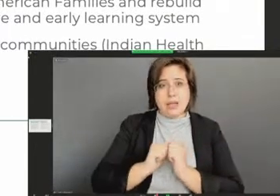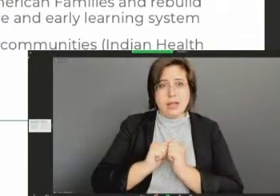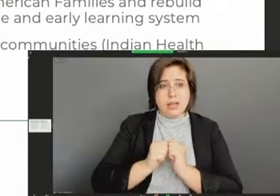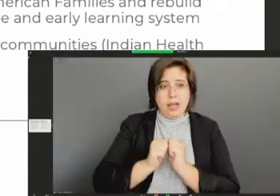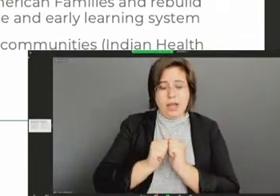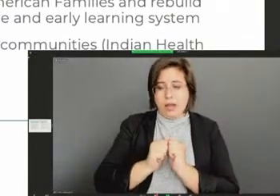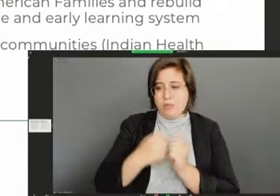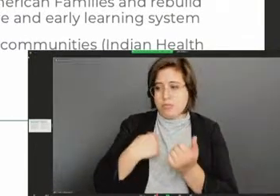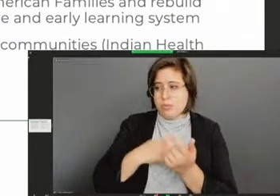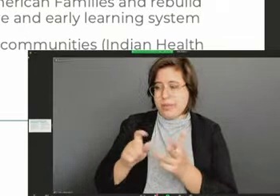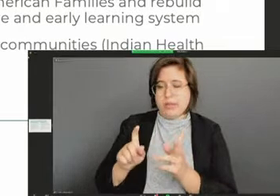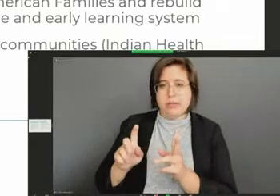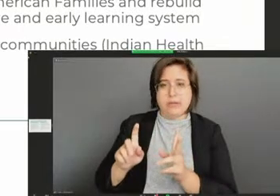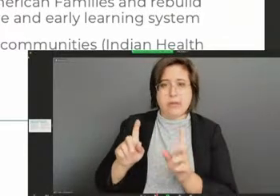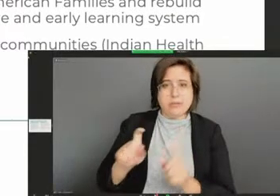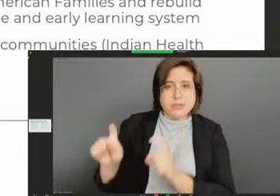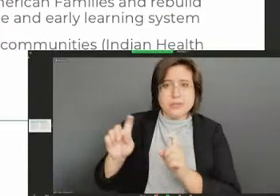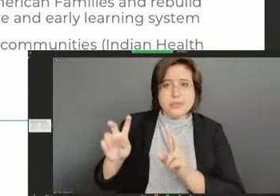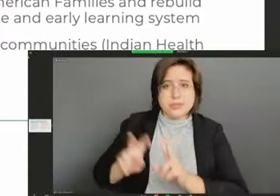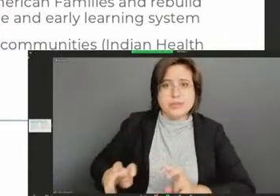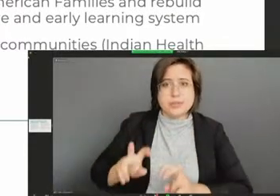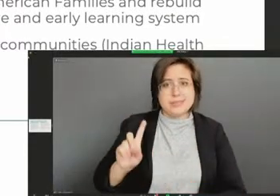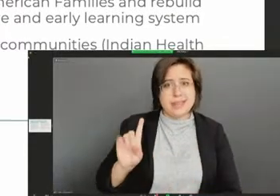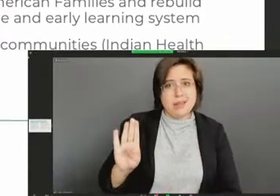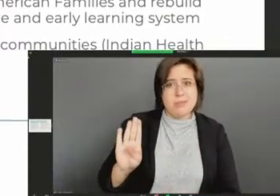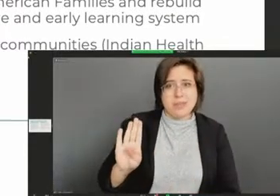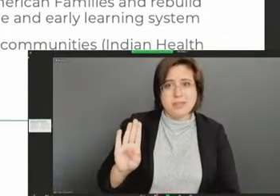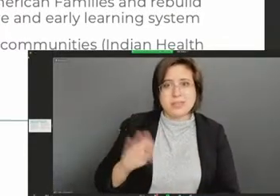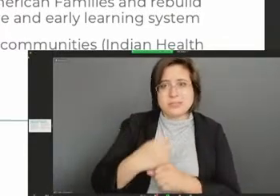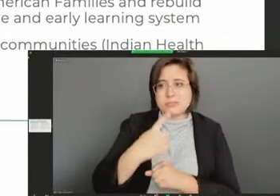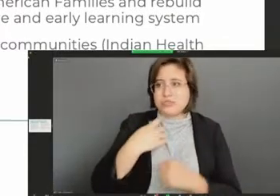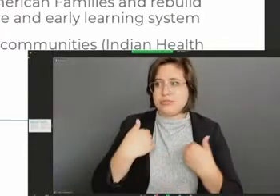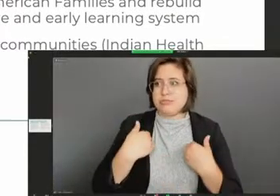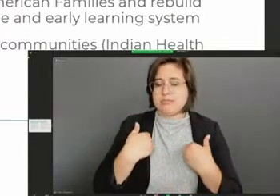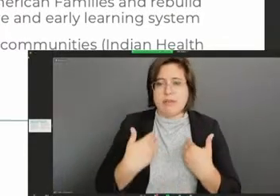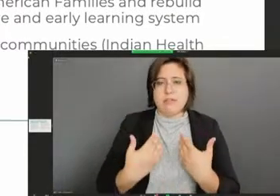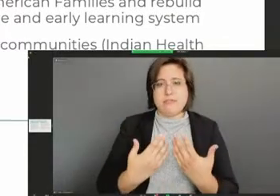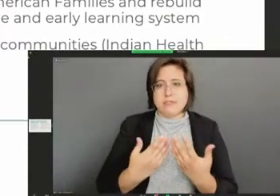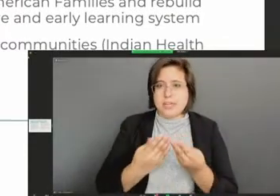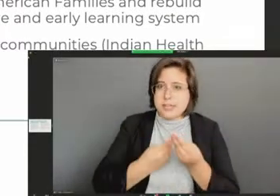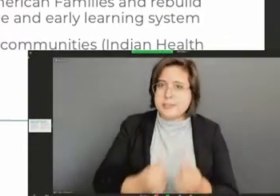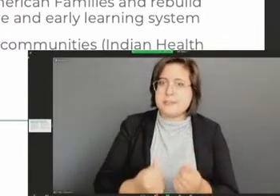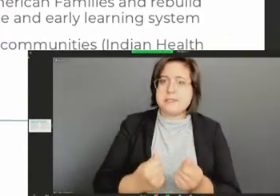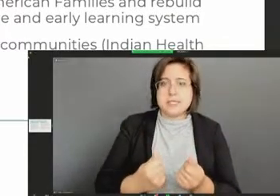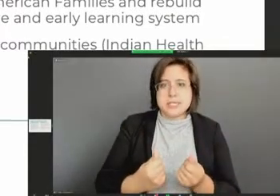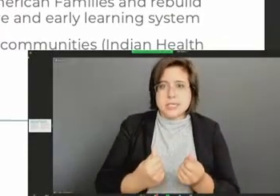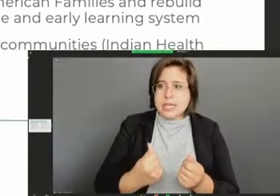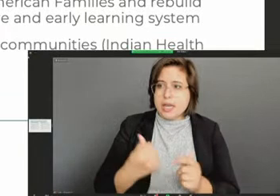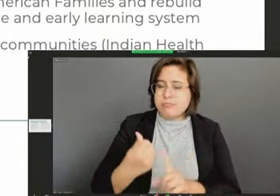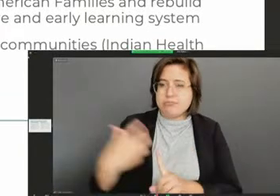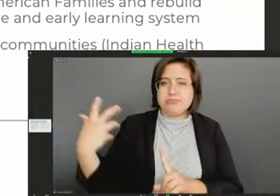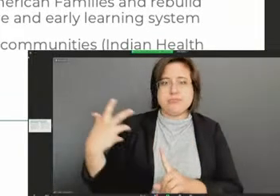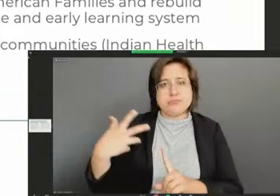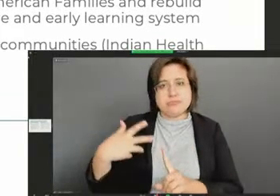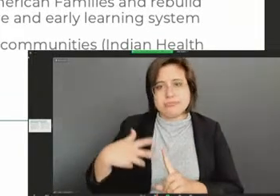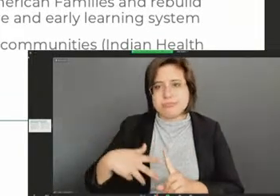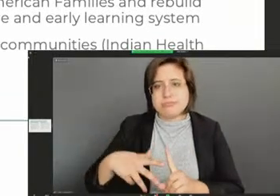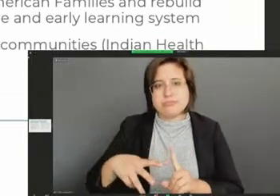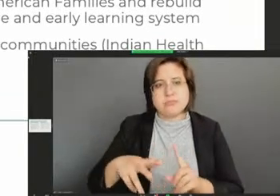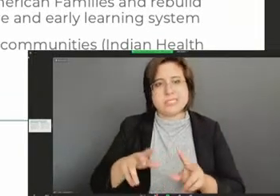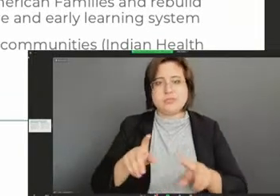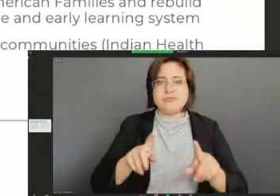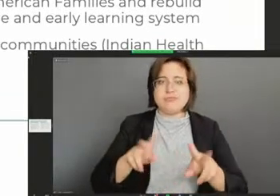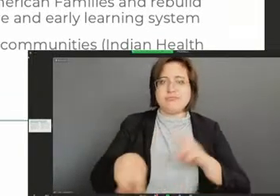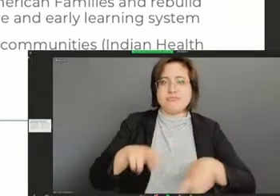database so we can have an effective and robust surveillance system going forward. On the